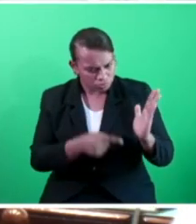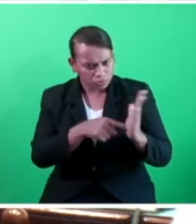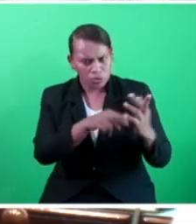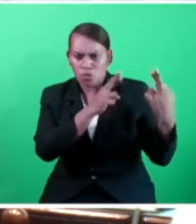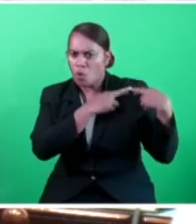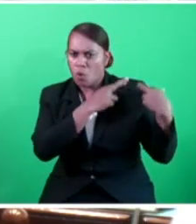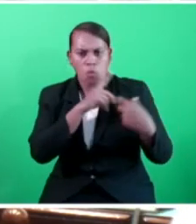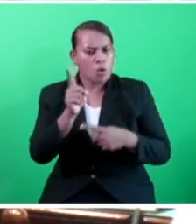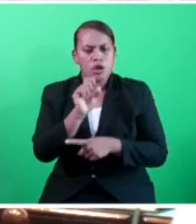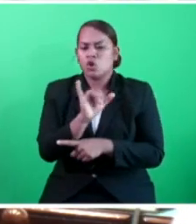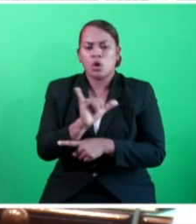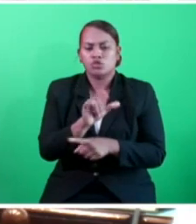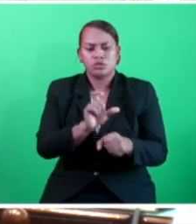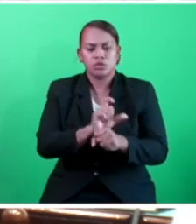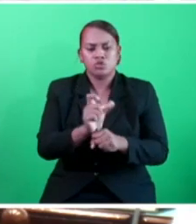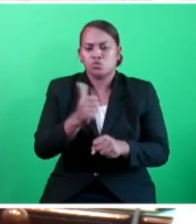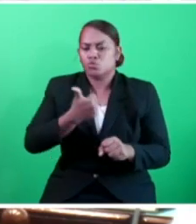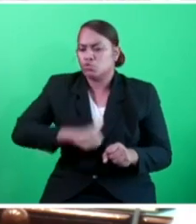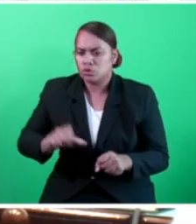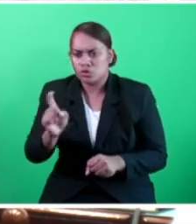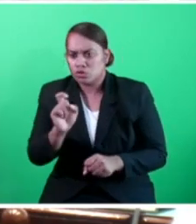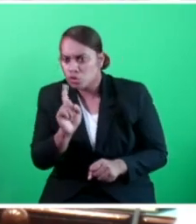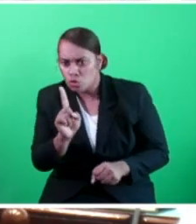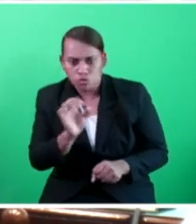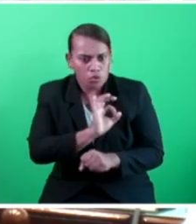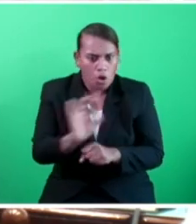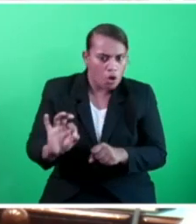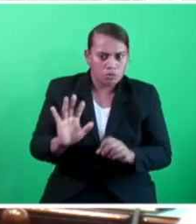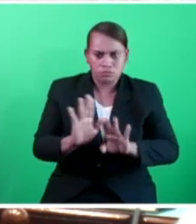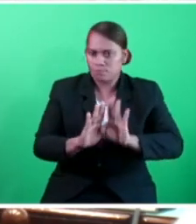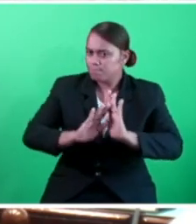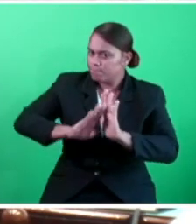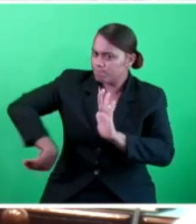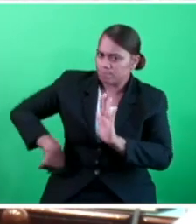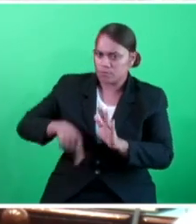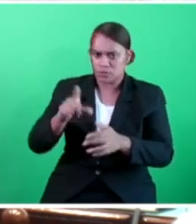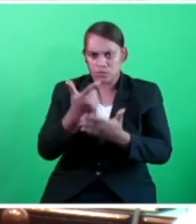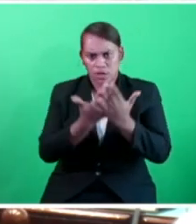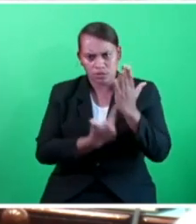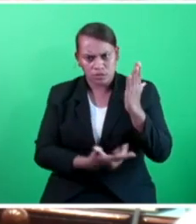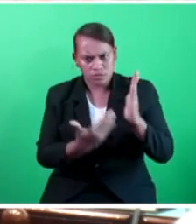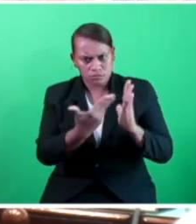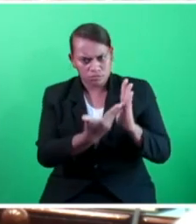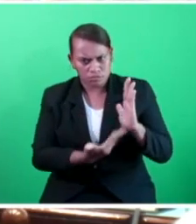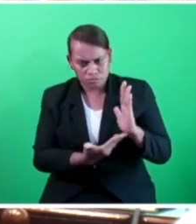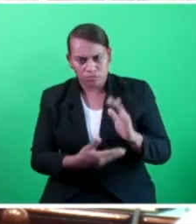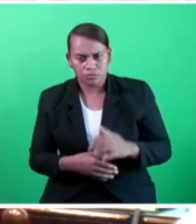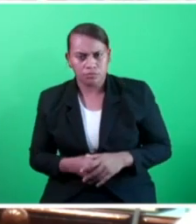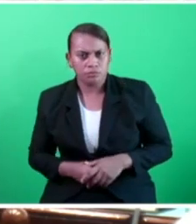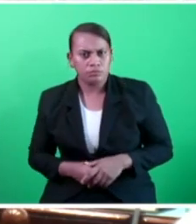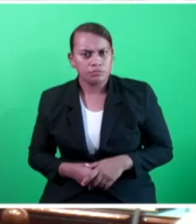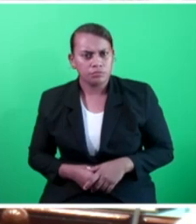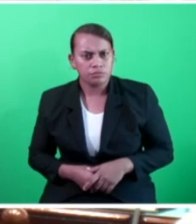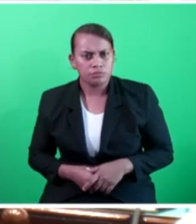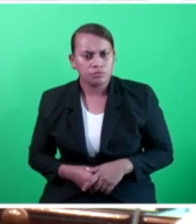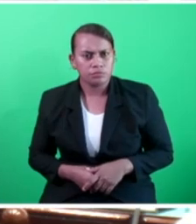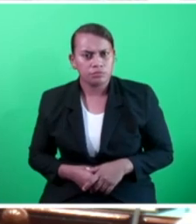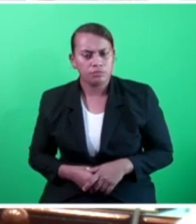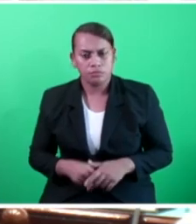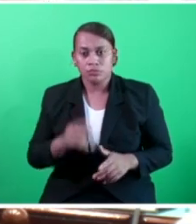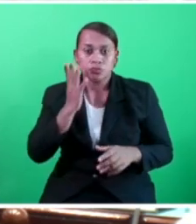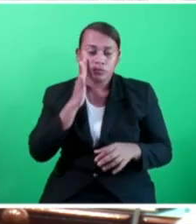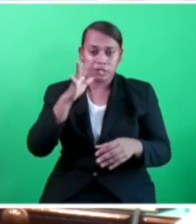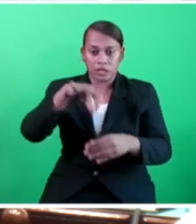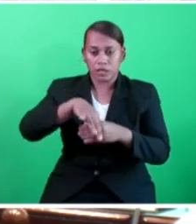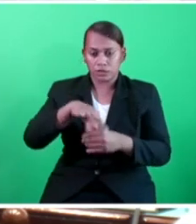to allow, which chemicals to ban, which chemicals to remove from the list. Mr. Speaker, when I was appointed, I started